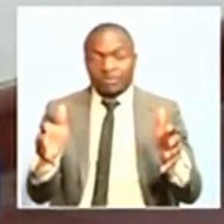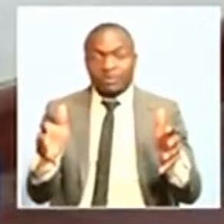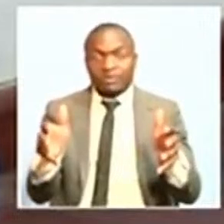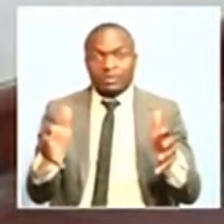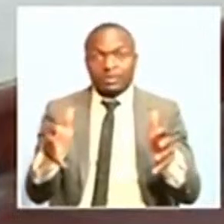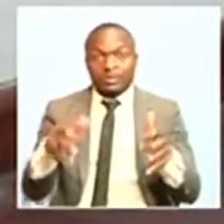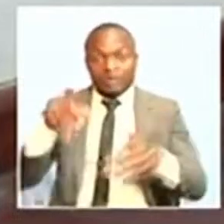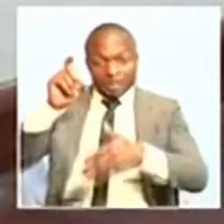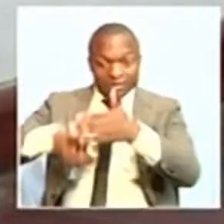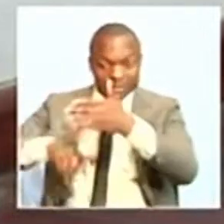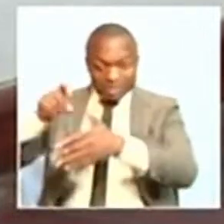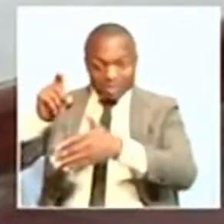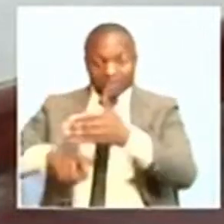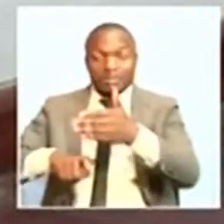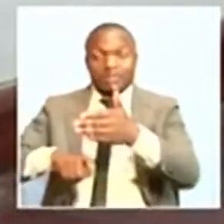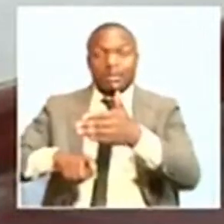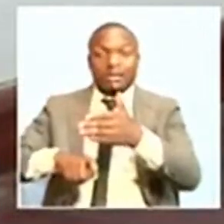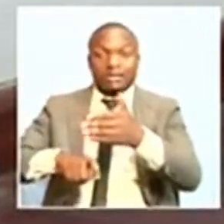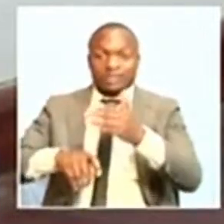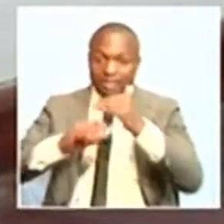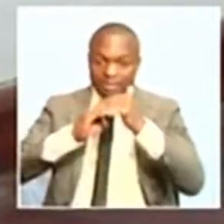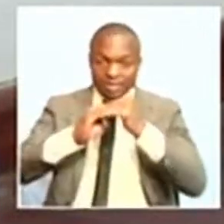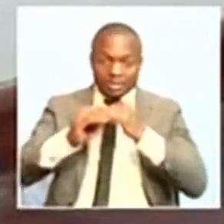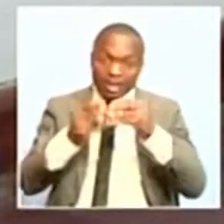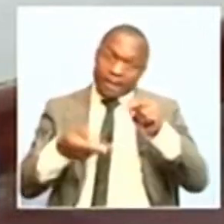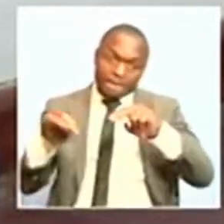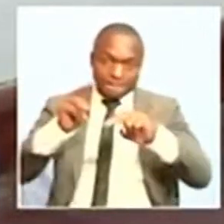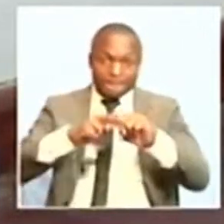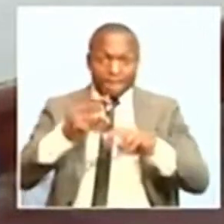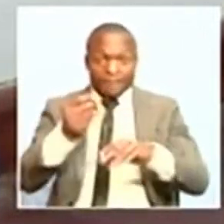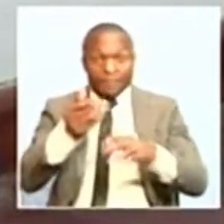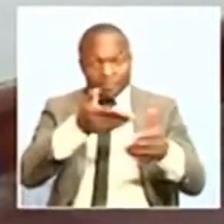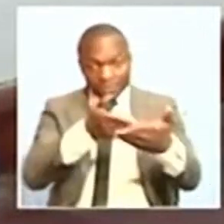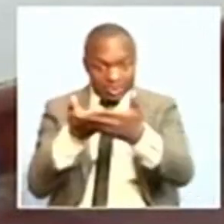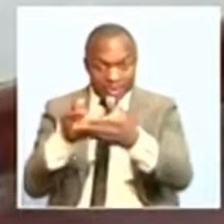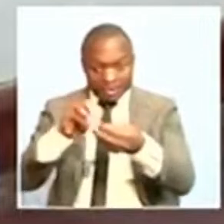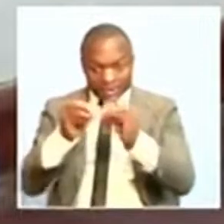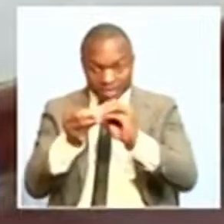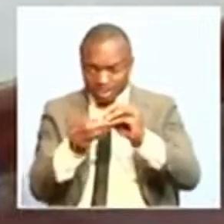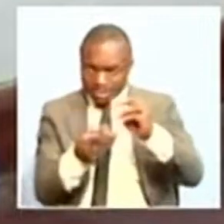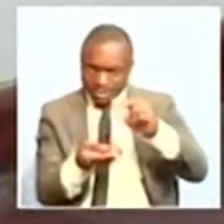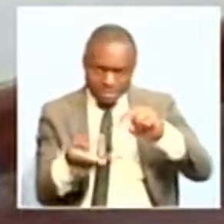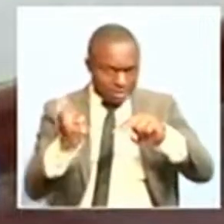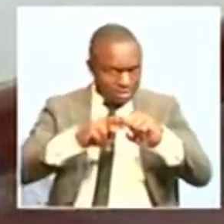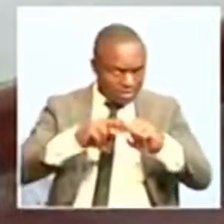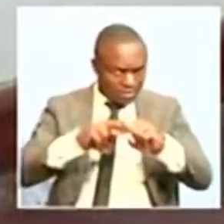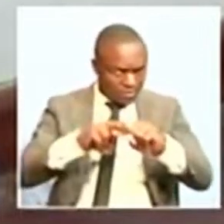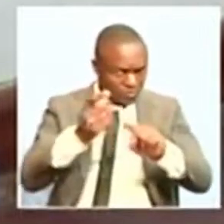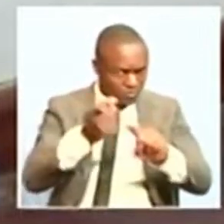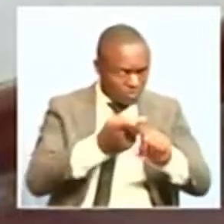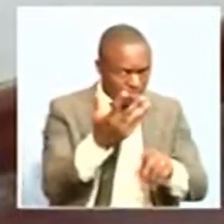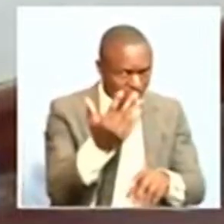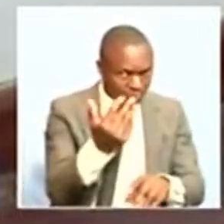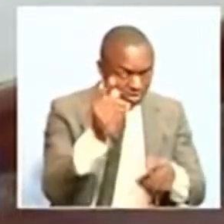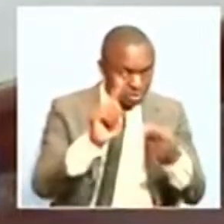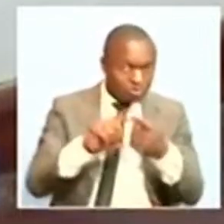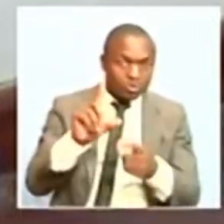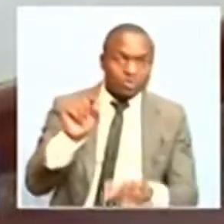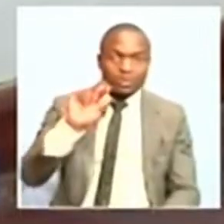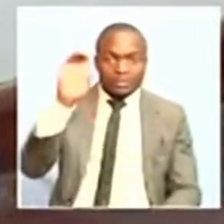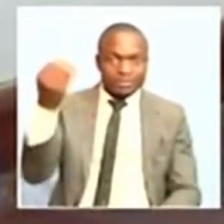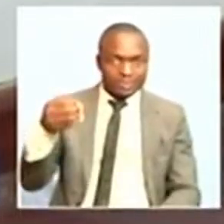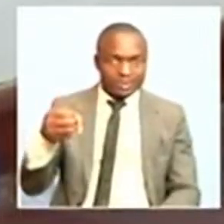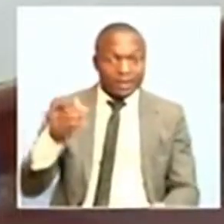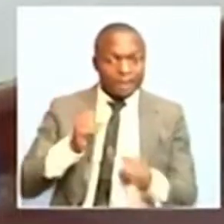tax base, while also increasing revenue, because these rates have been increased from 15 to 20%. However, we note,